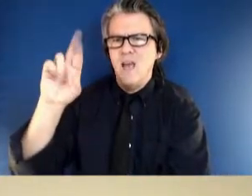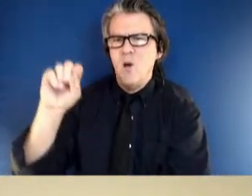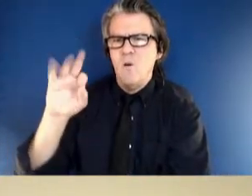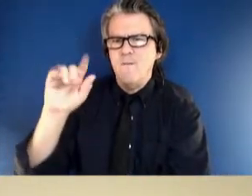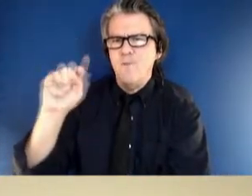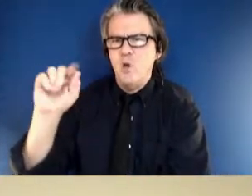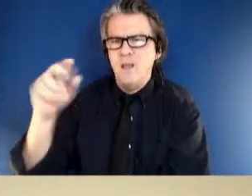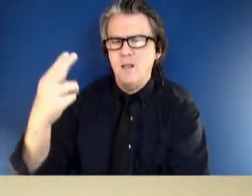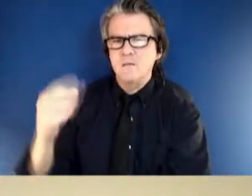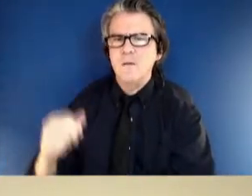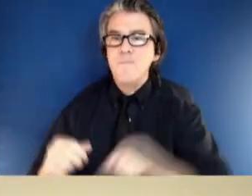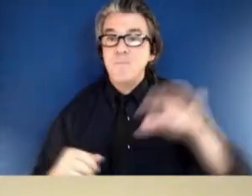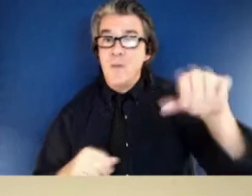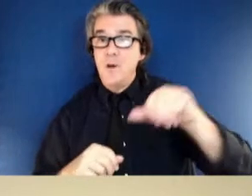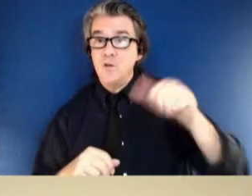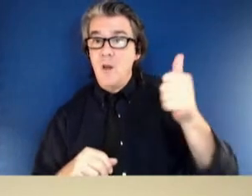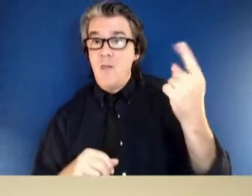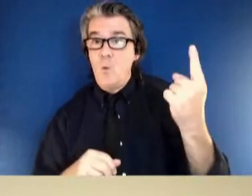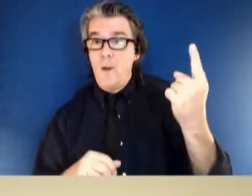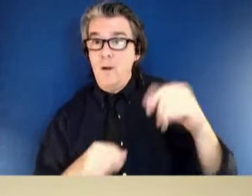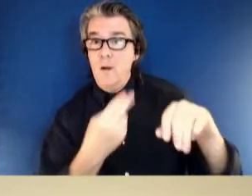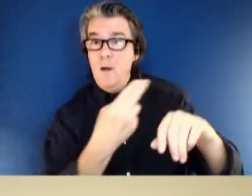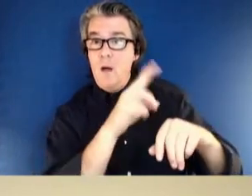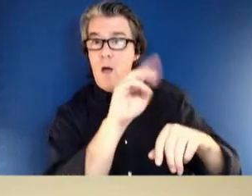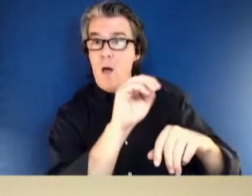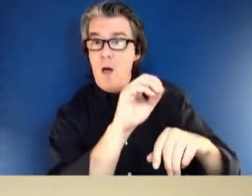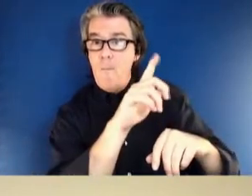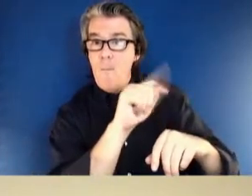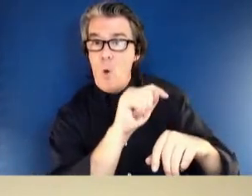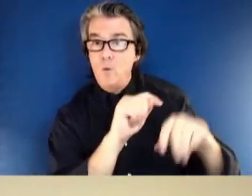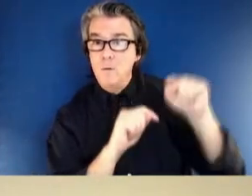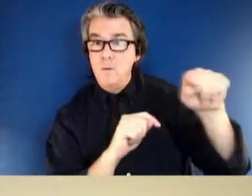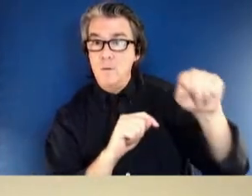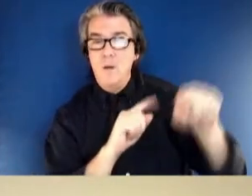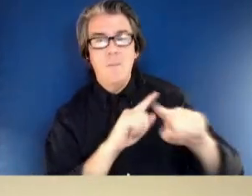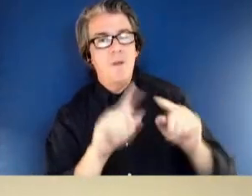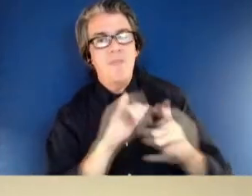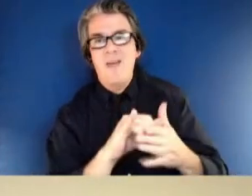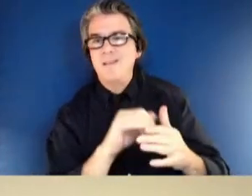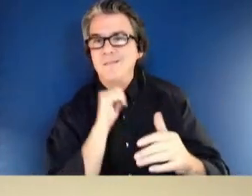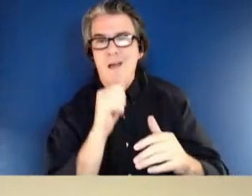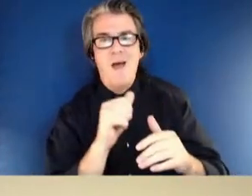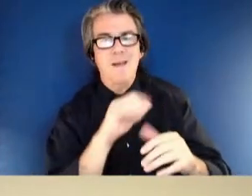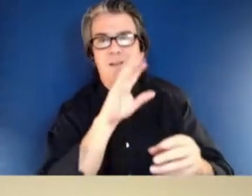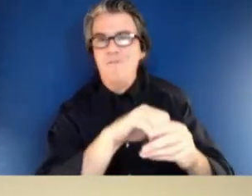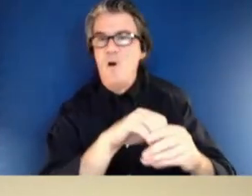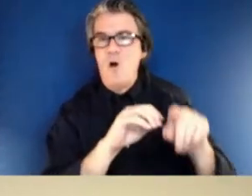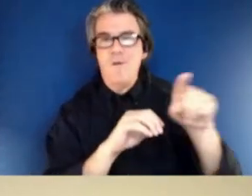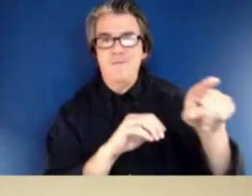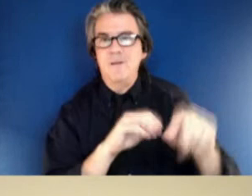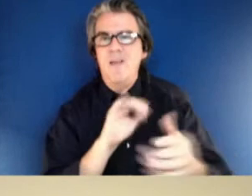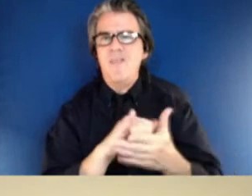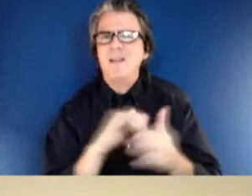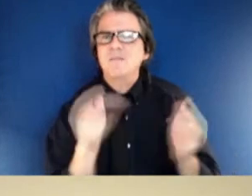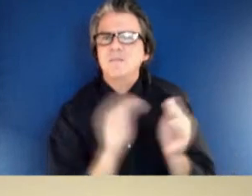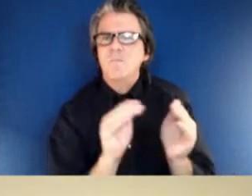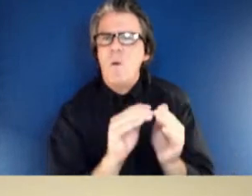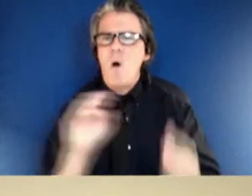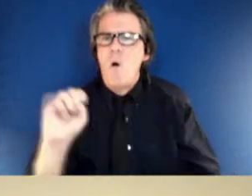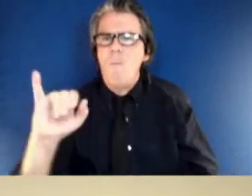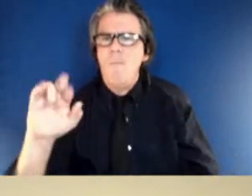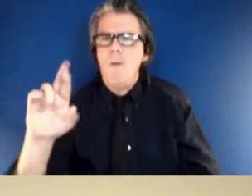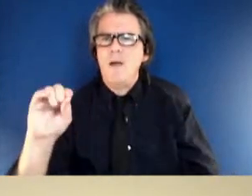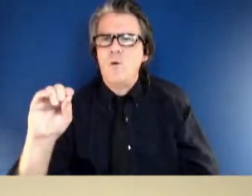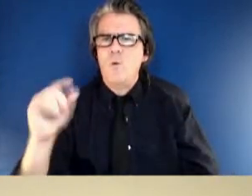leverage in Humboldt County. It's not in play for this event due to the small scope. Okay, but to confirm, I